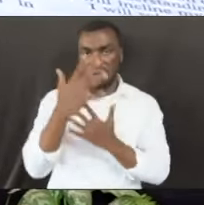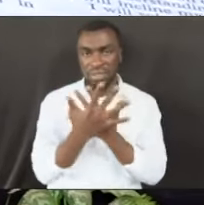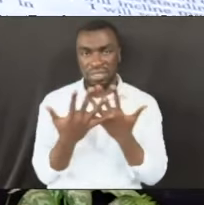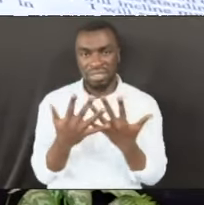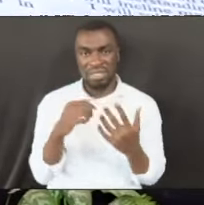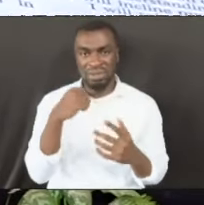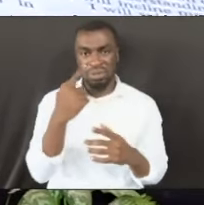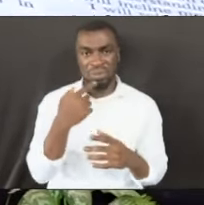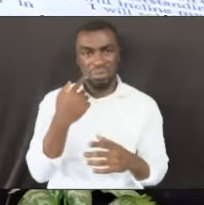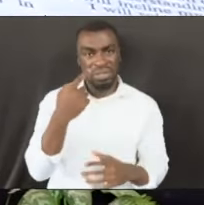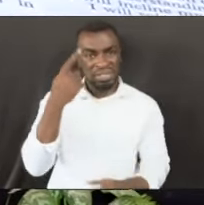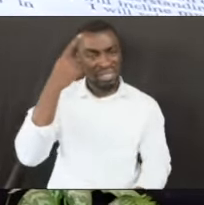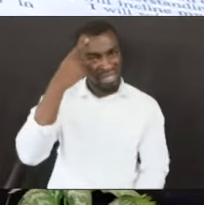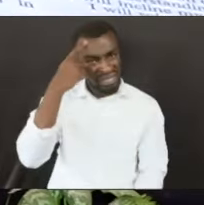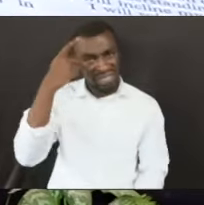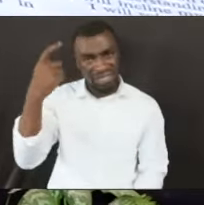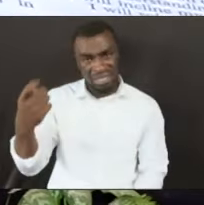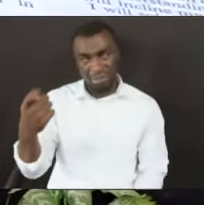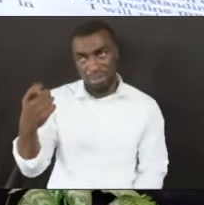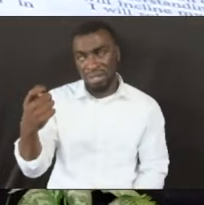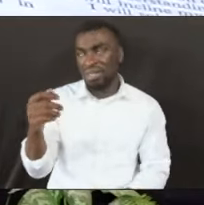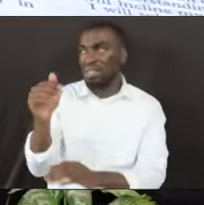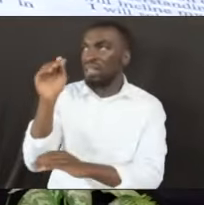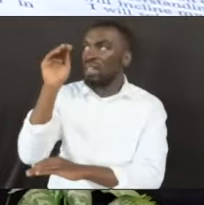stubborn. Make a cry to God.